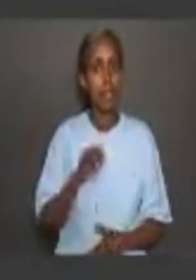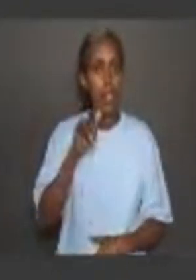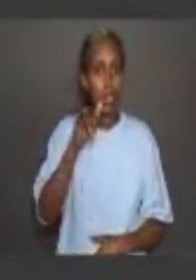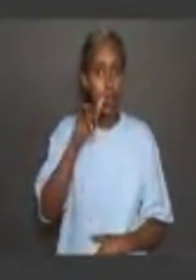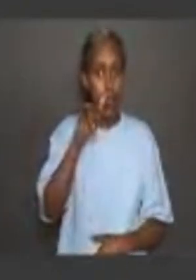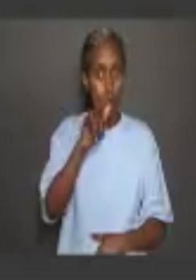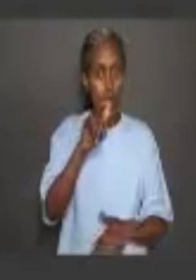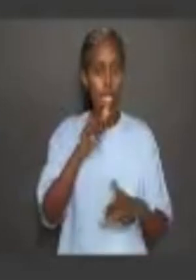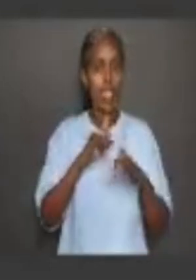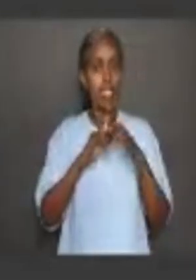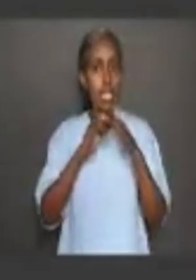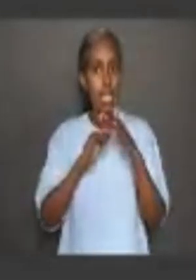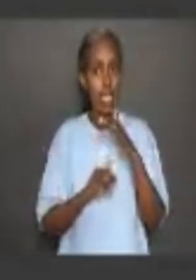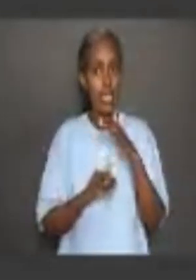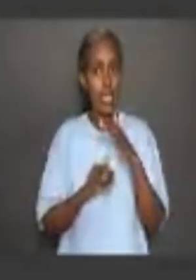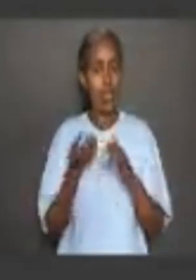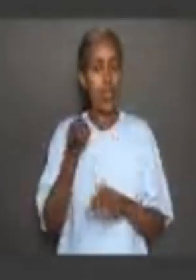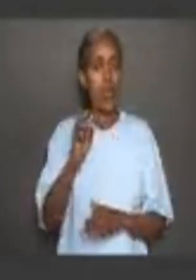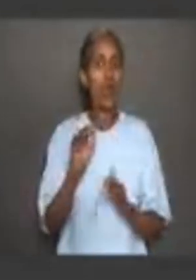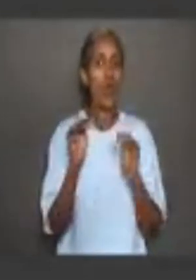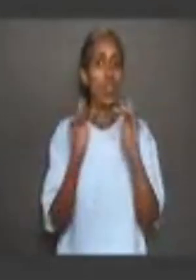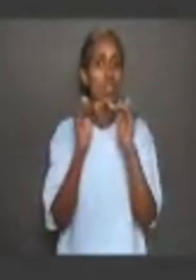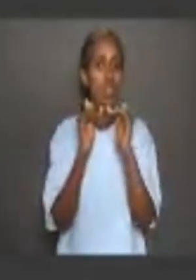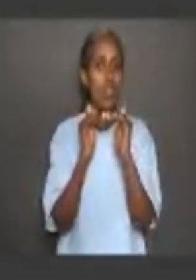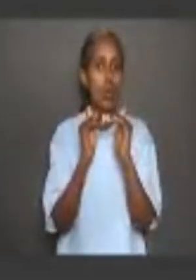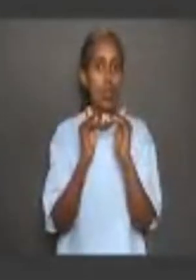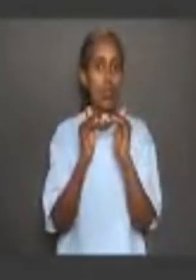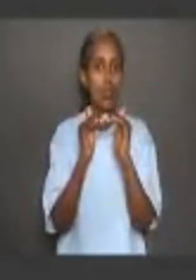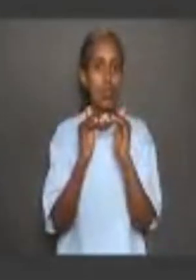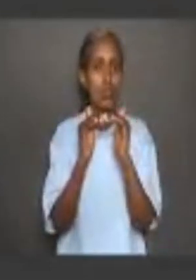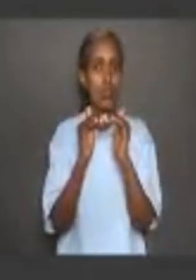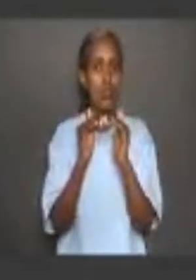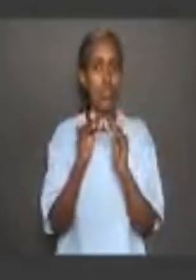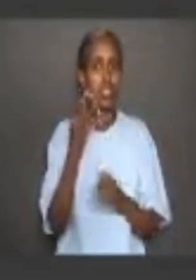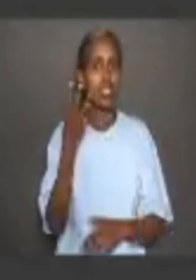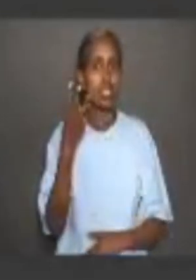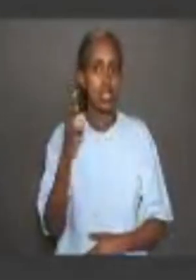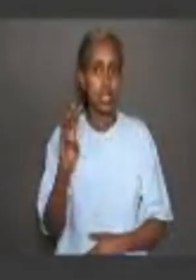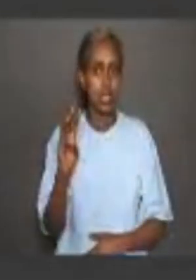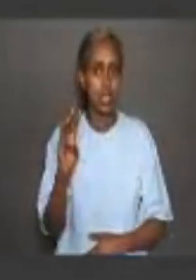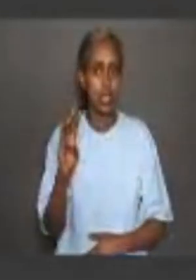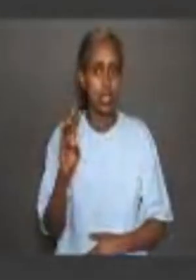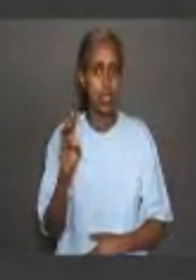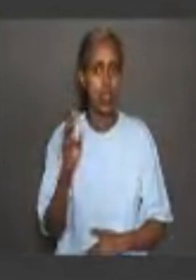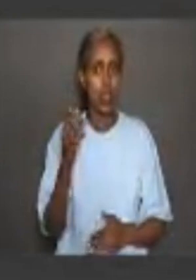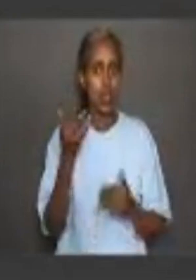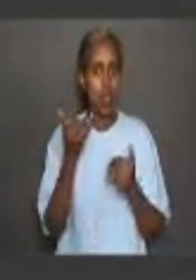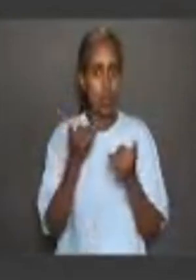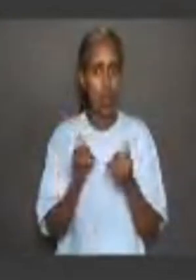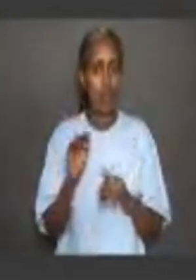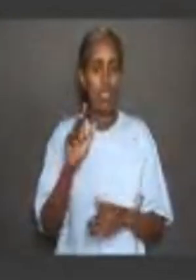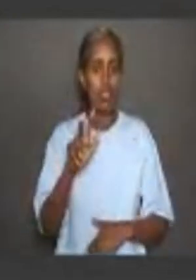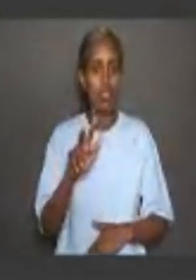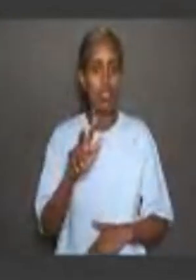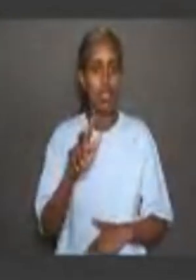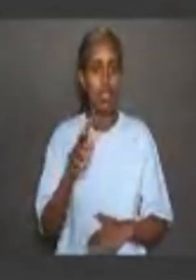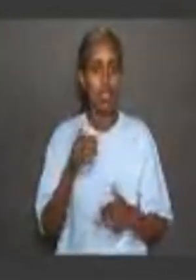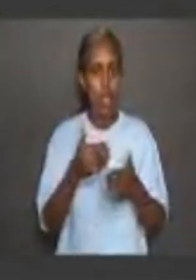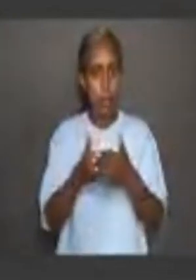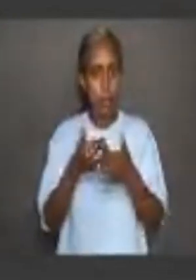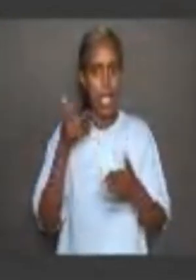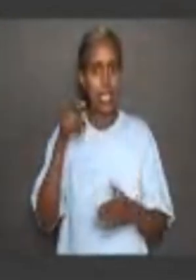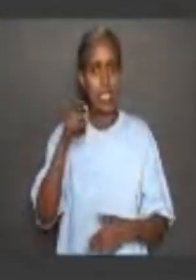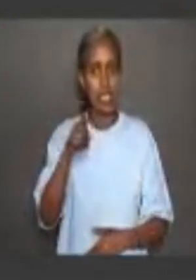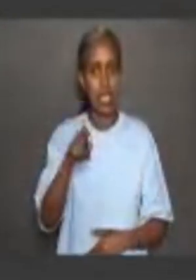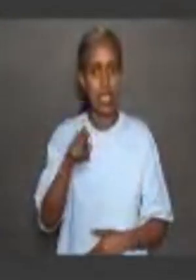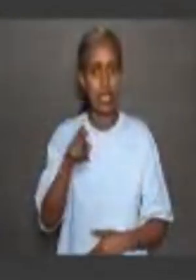y is less than or equal to 16 over 3 minus